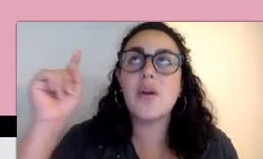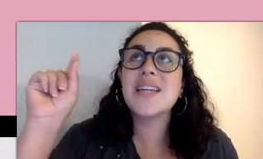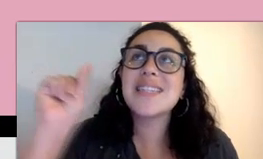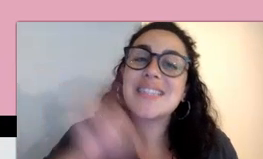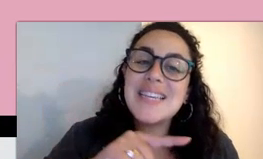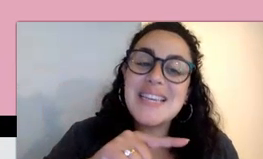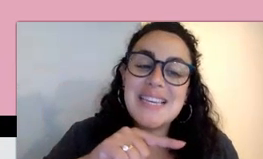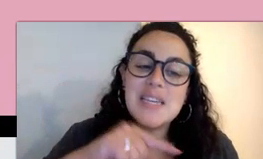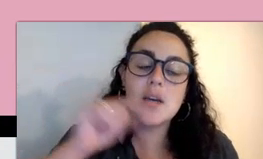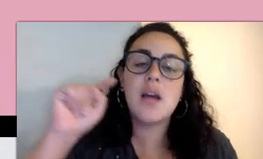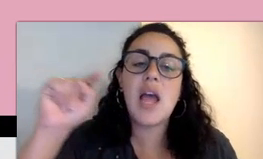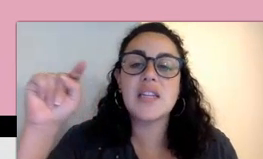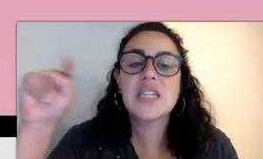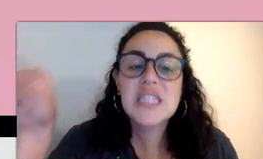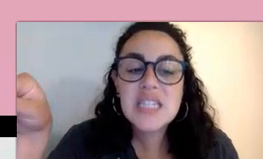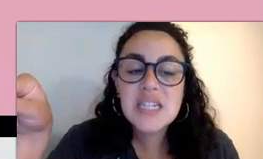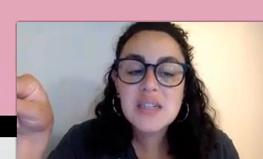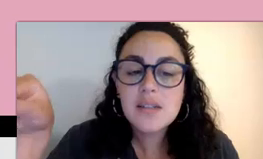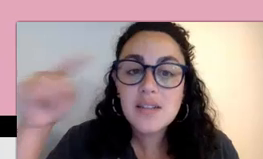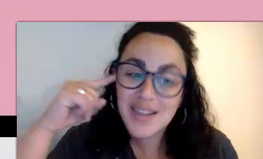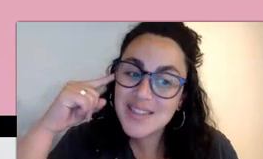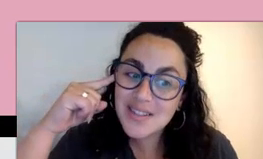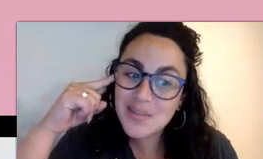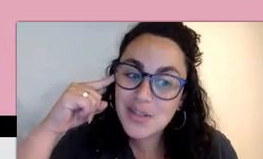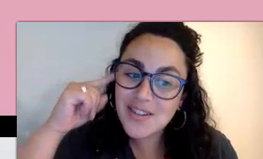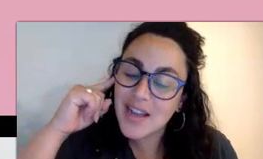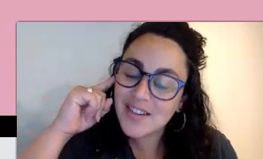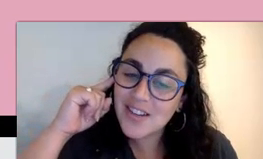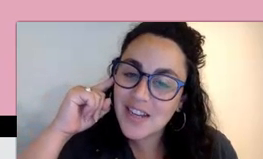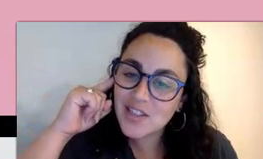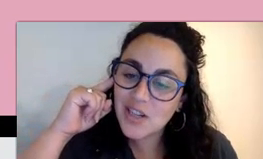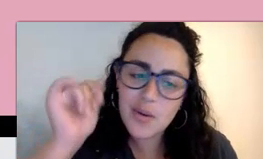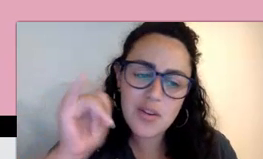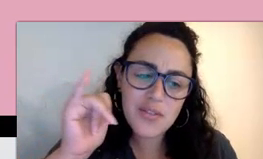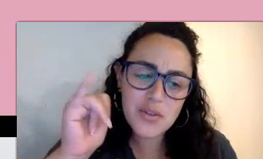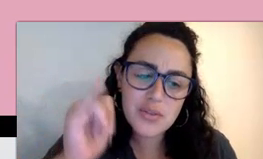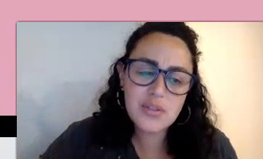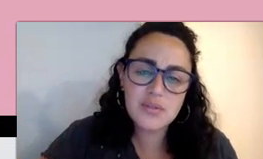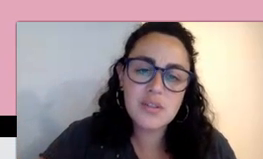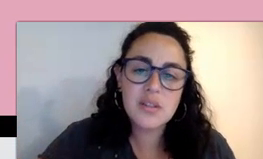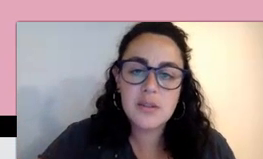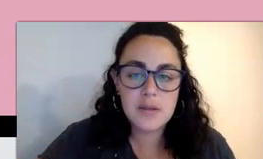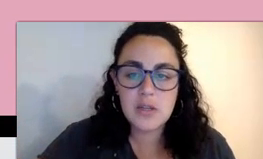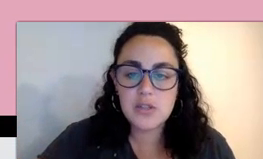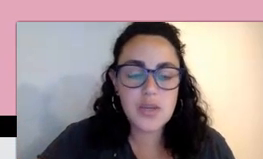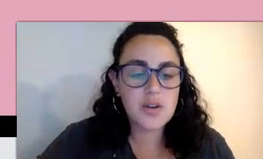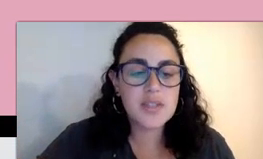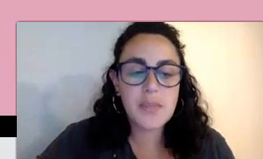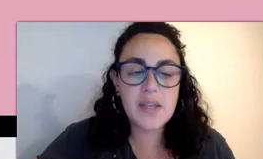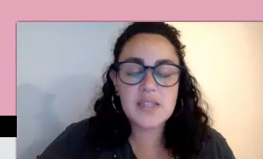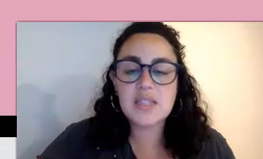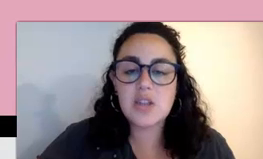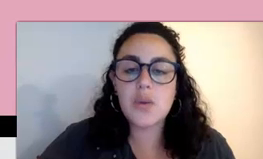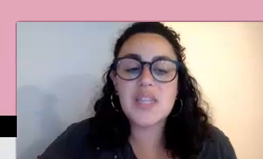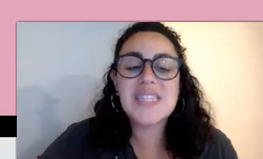hear how T and T kind of sound similar? I hear a connection. I wonder if you do too. So here are